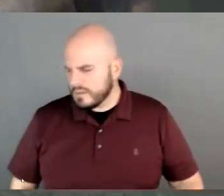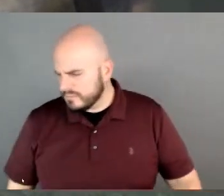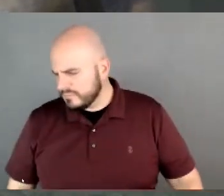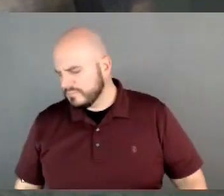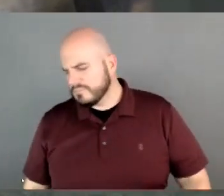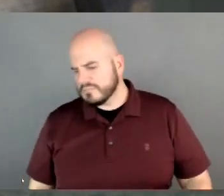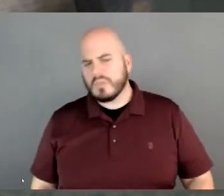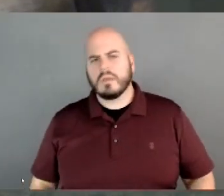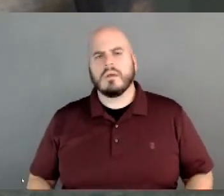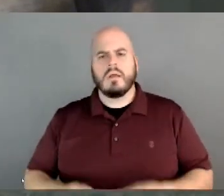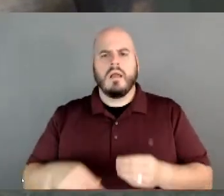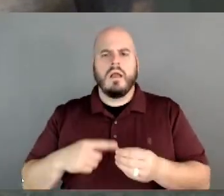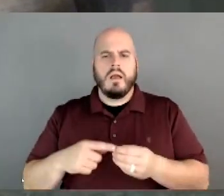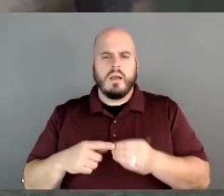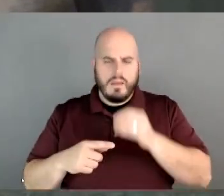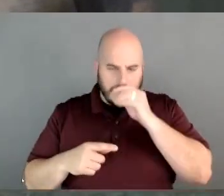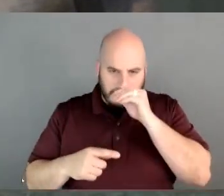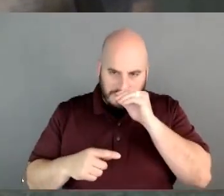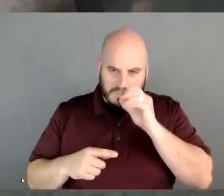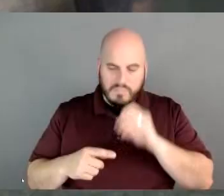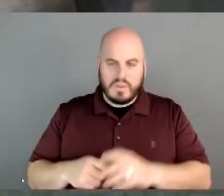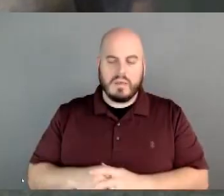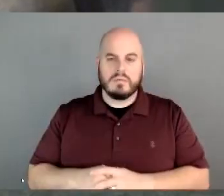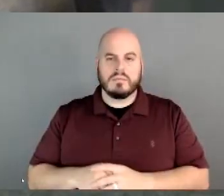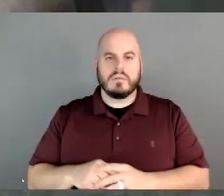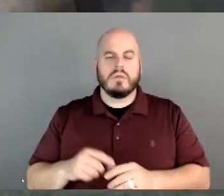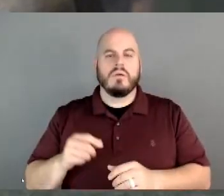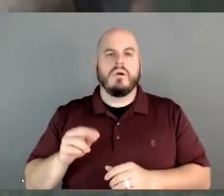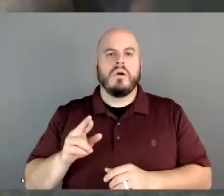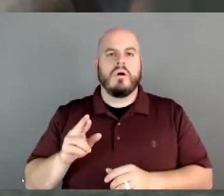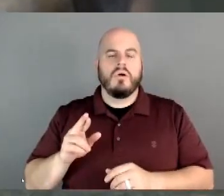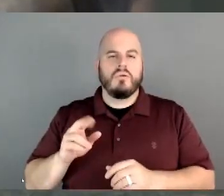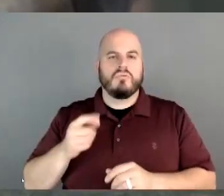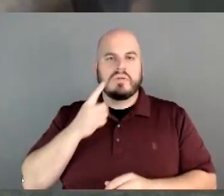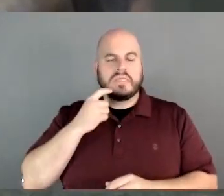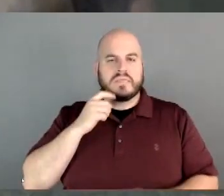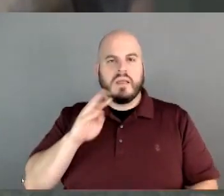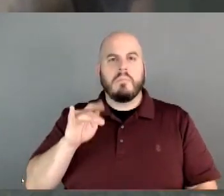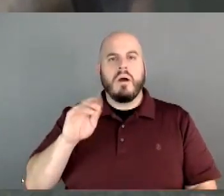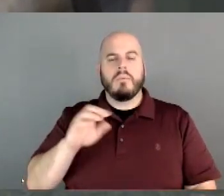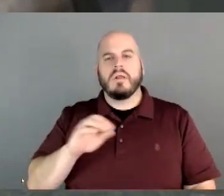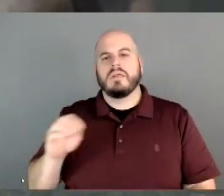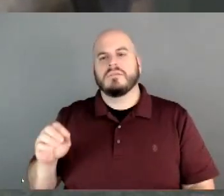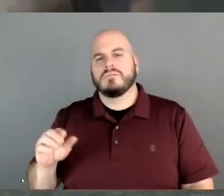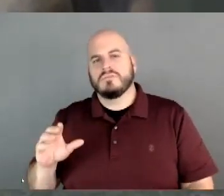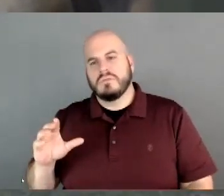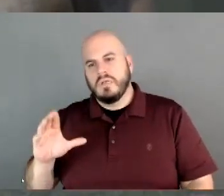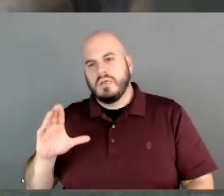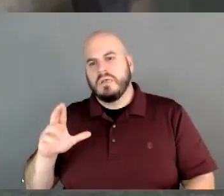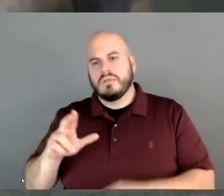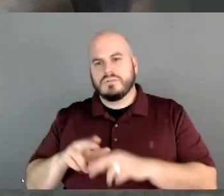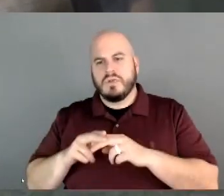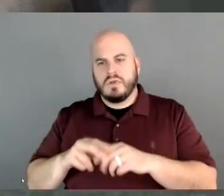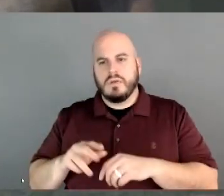About the music bubbles and cheer. I'm looking forward to seeing what your float looks